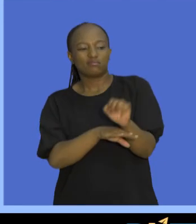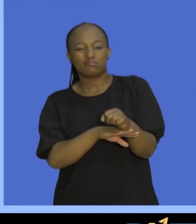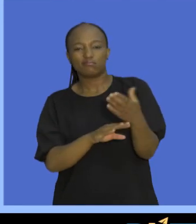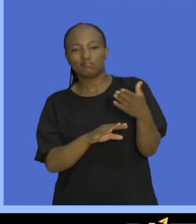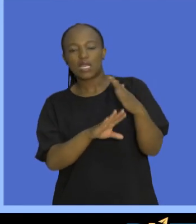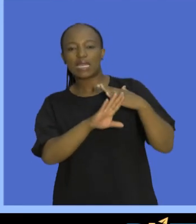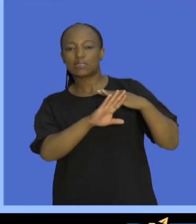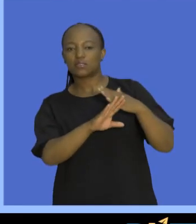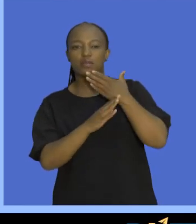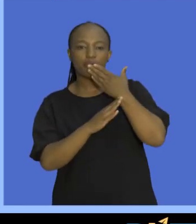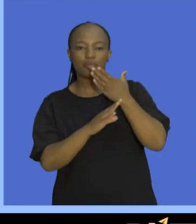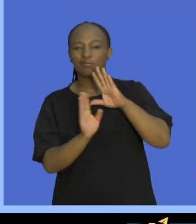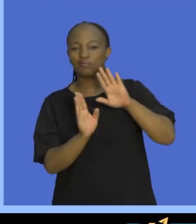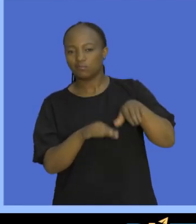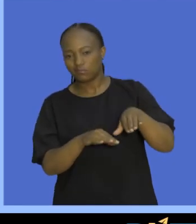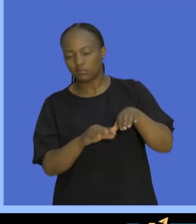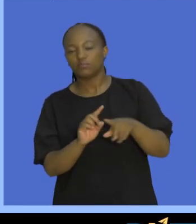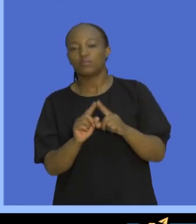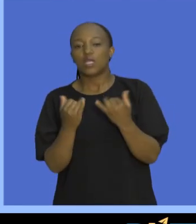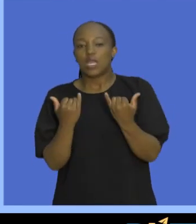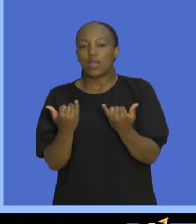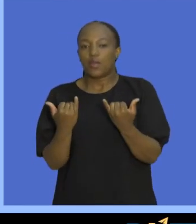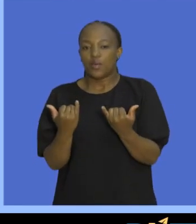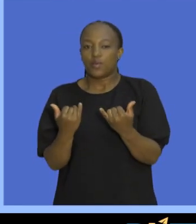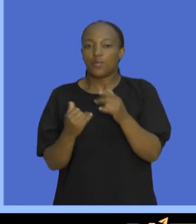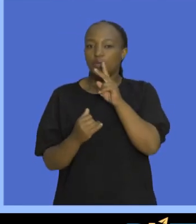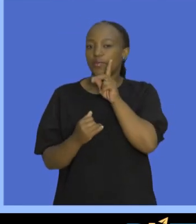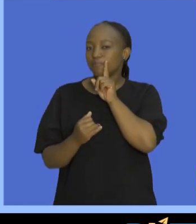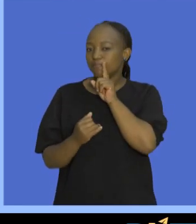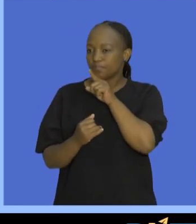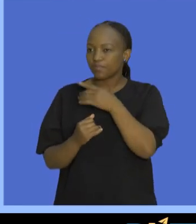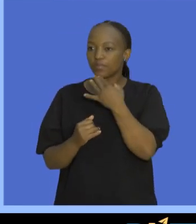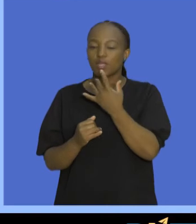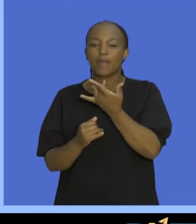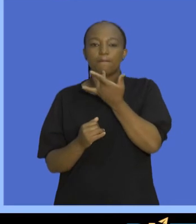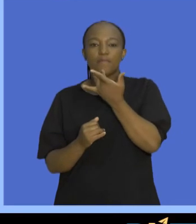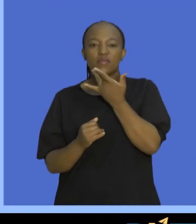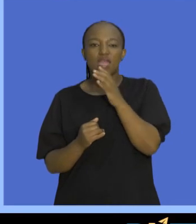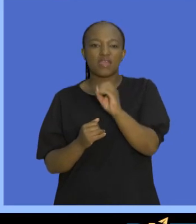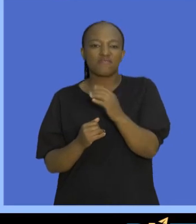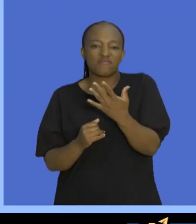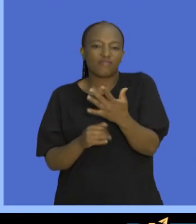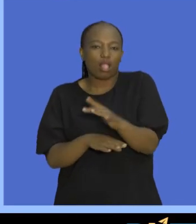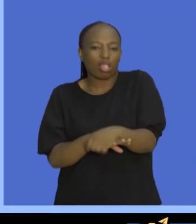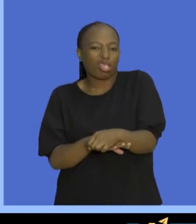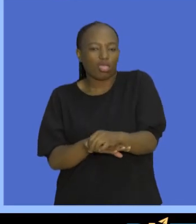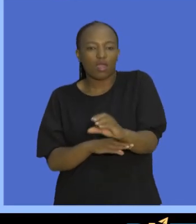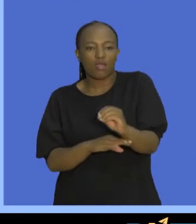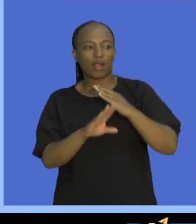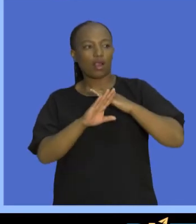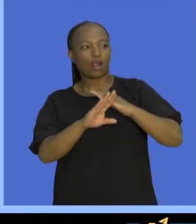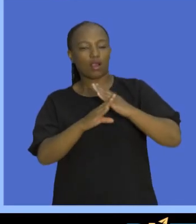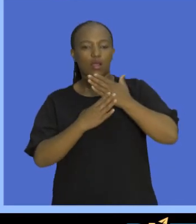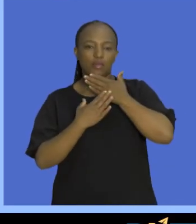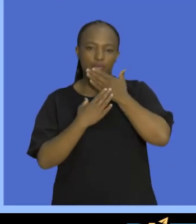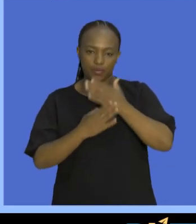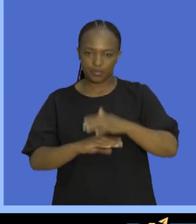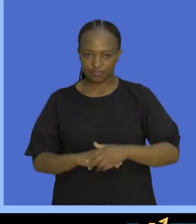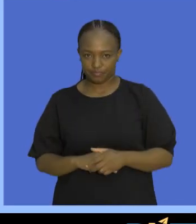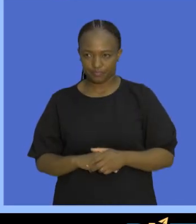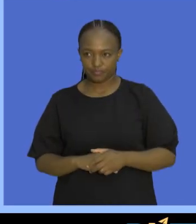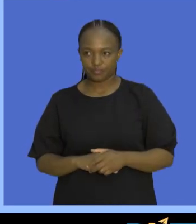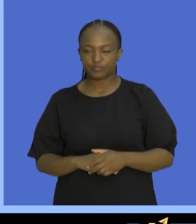its resistance. Hence, we would describe that in terms of the battery having negligible resistance. Okay,